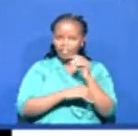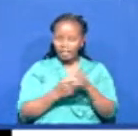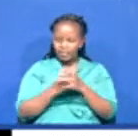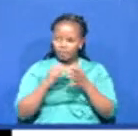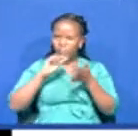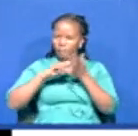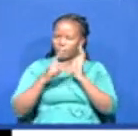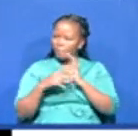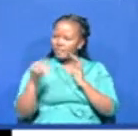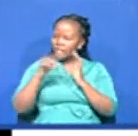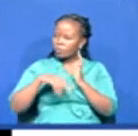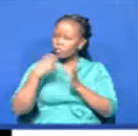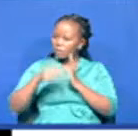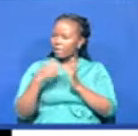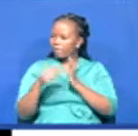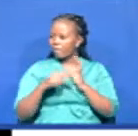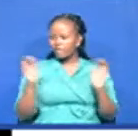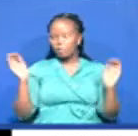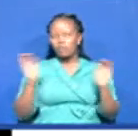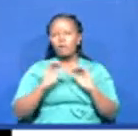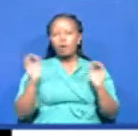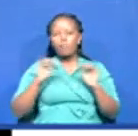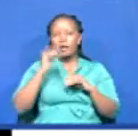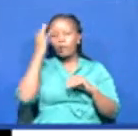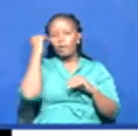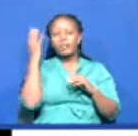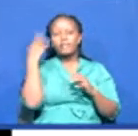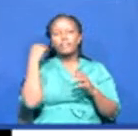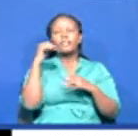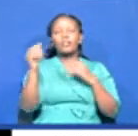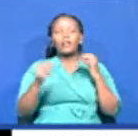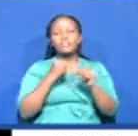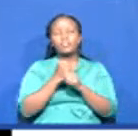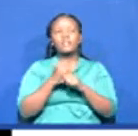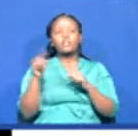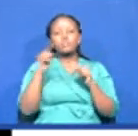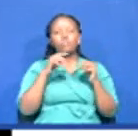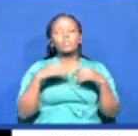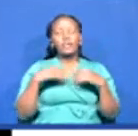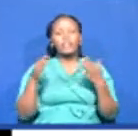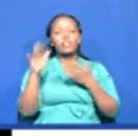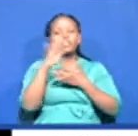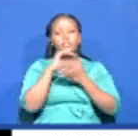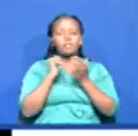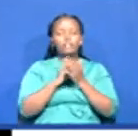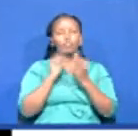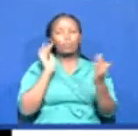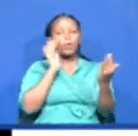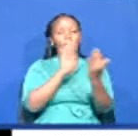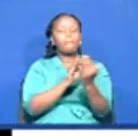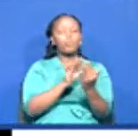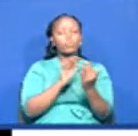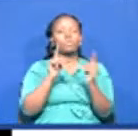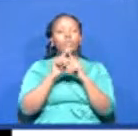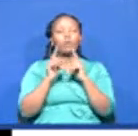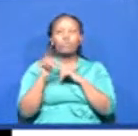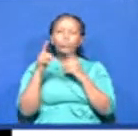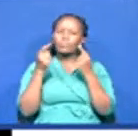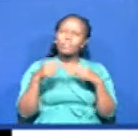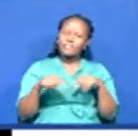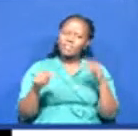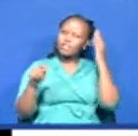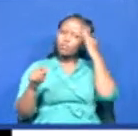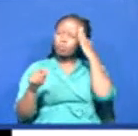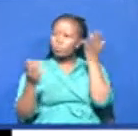because last year and a couple of years, we've been taking a sectoral approach. And you tend to find when we go into, we went